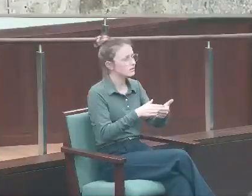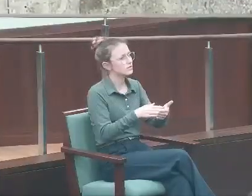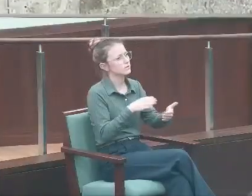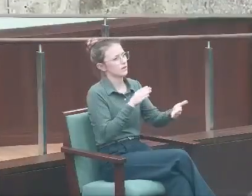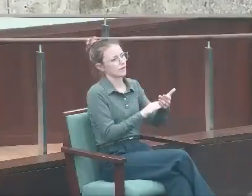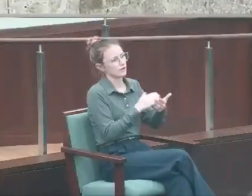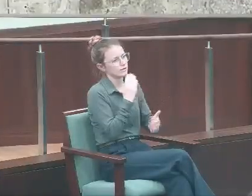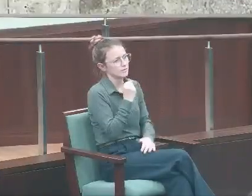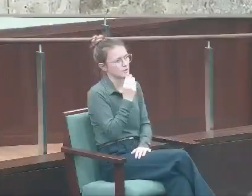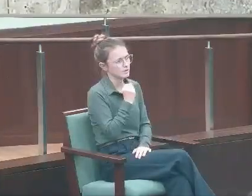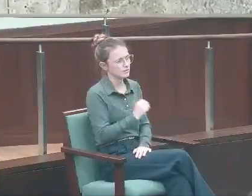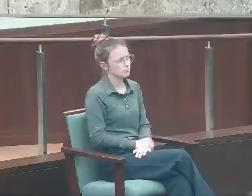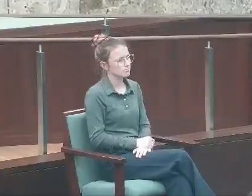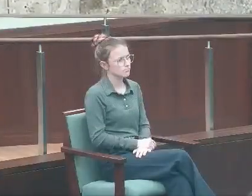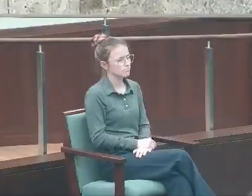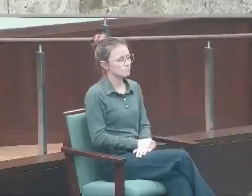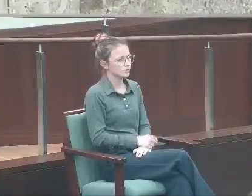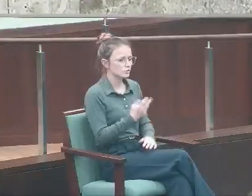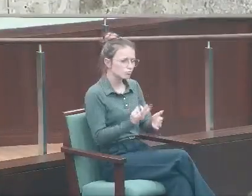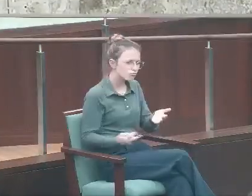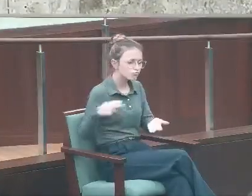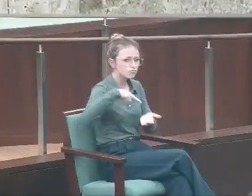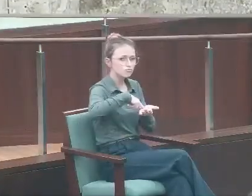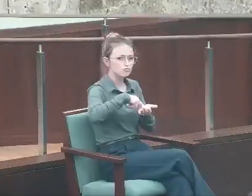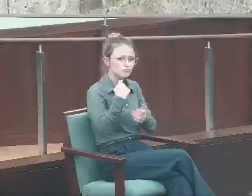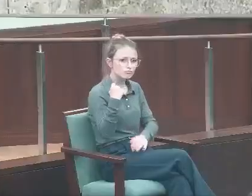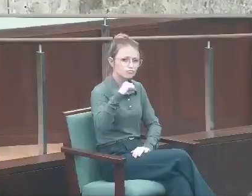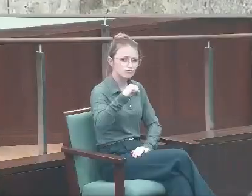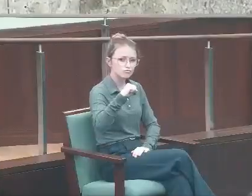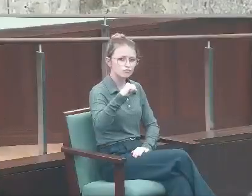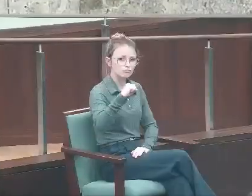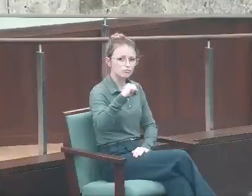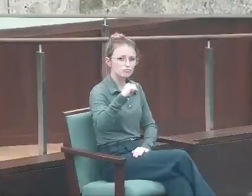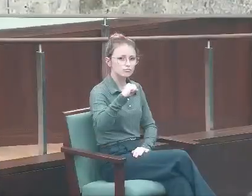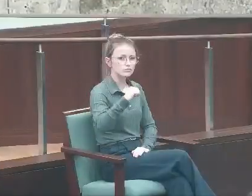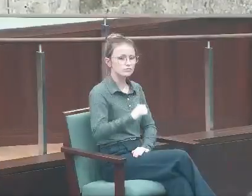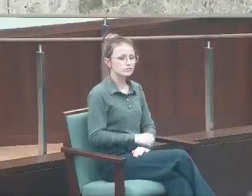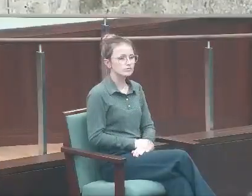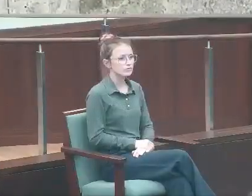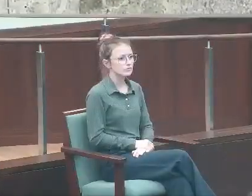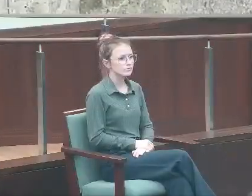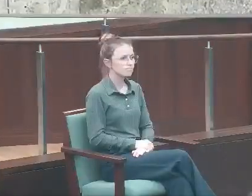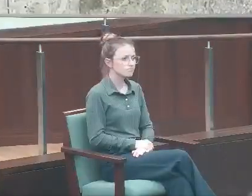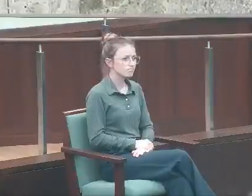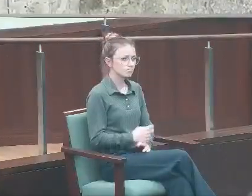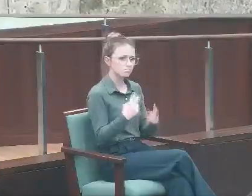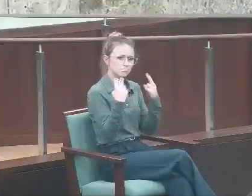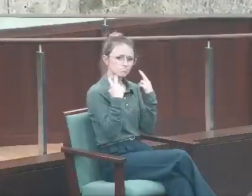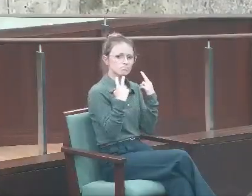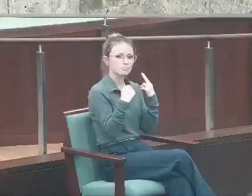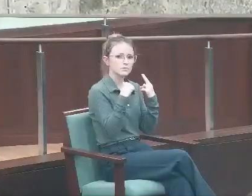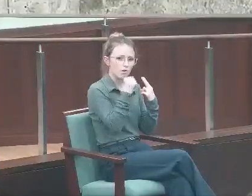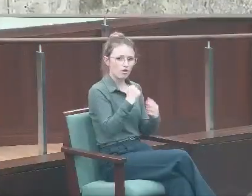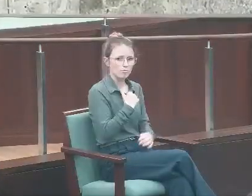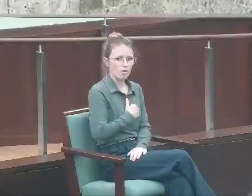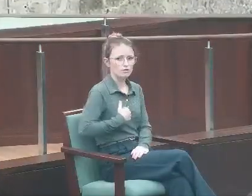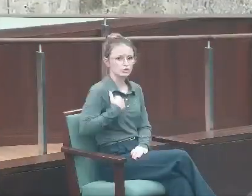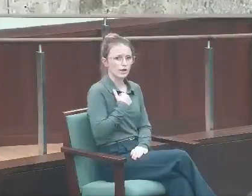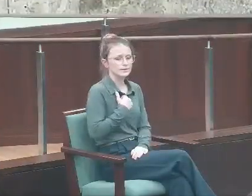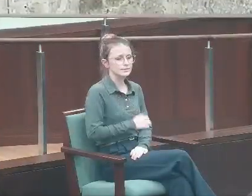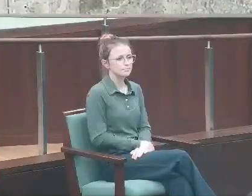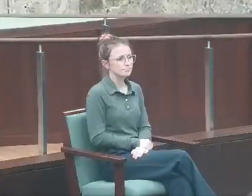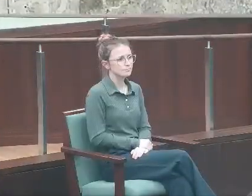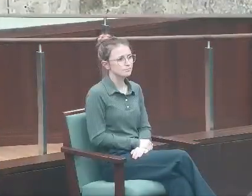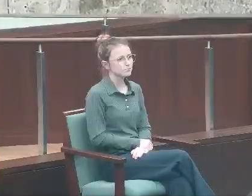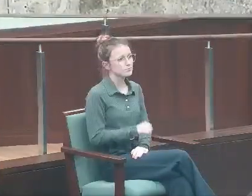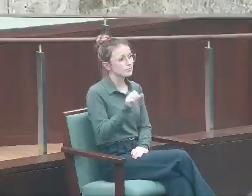anti-Semitism. To stand up and to be counted unapologetically. As others try to tear